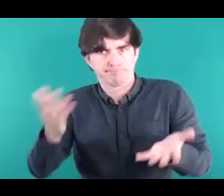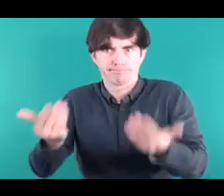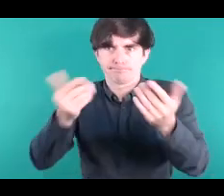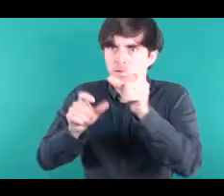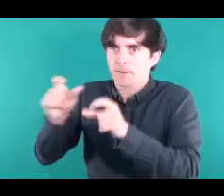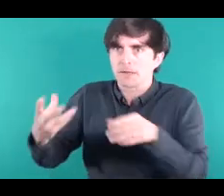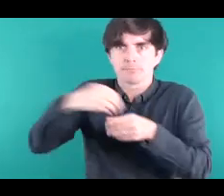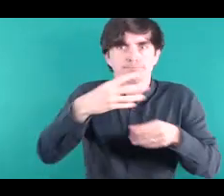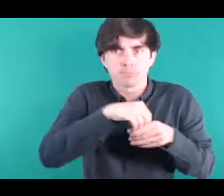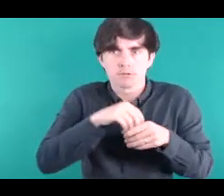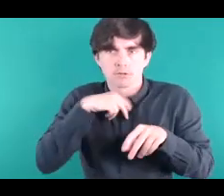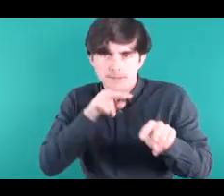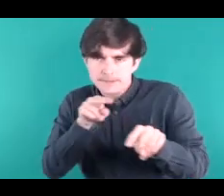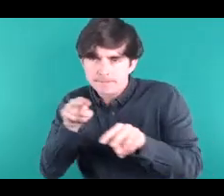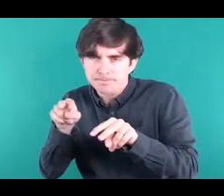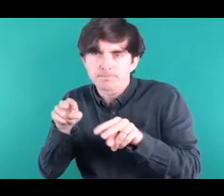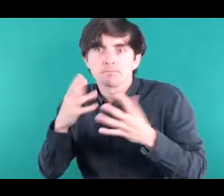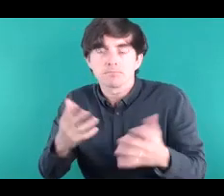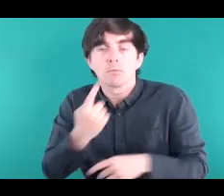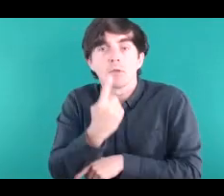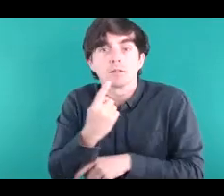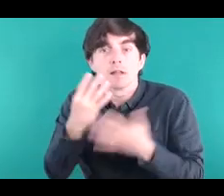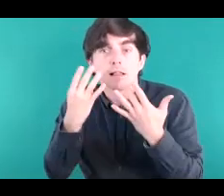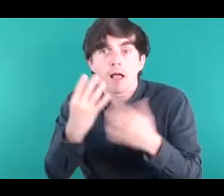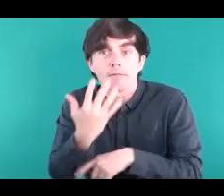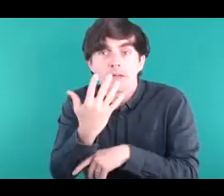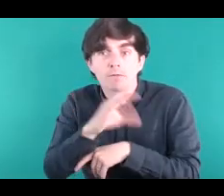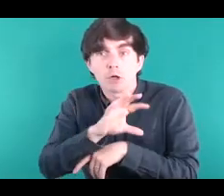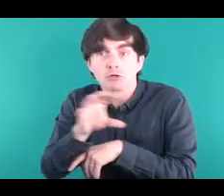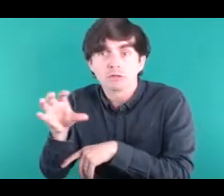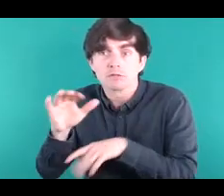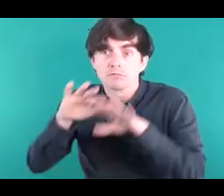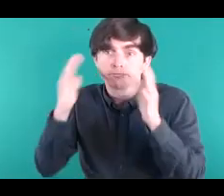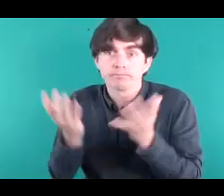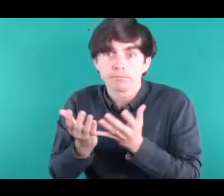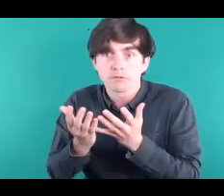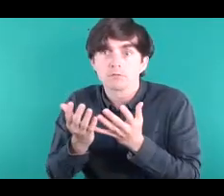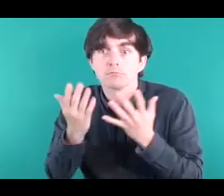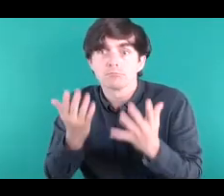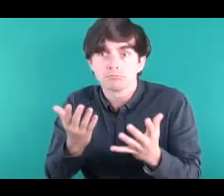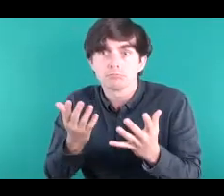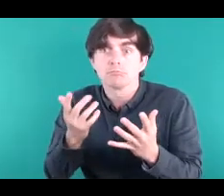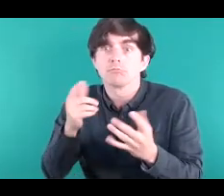disabilities. So it can take different shape. It can be, for instance,